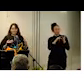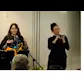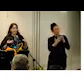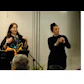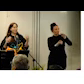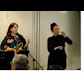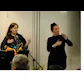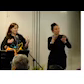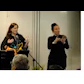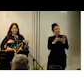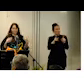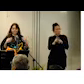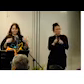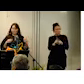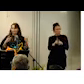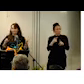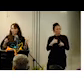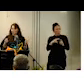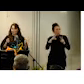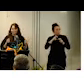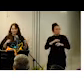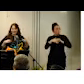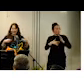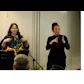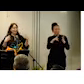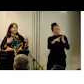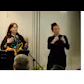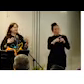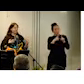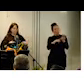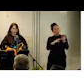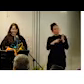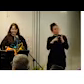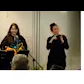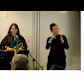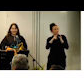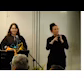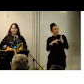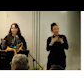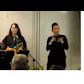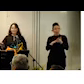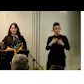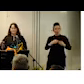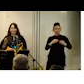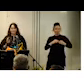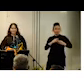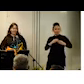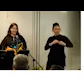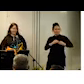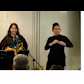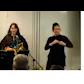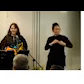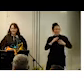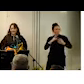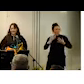had the chance to explore how oxytocin, often called the love hormone, how it affects social behavior, and not in humans, but